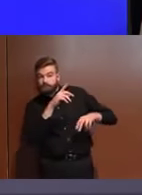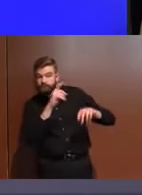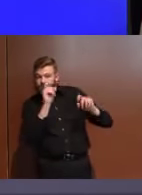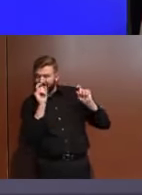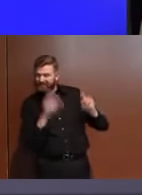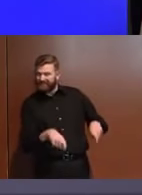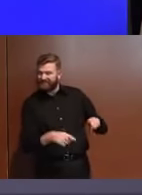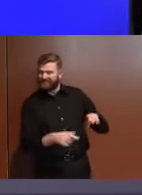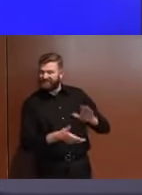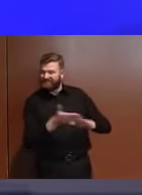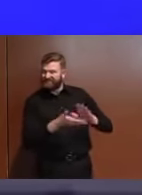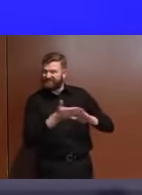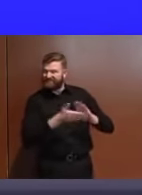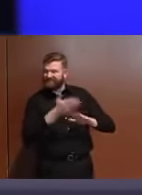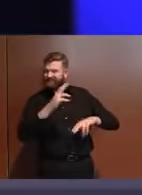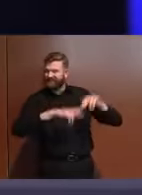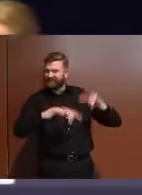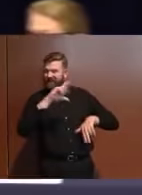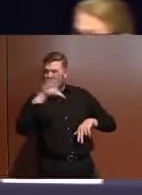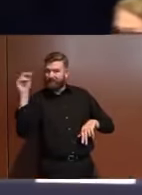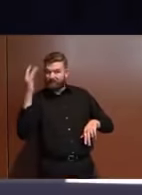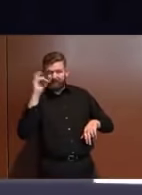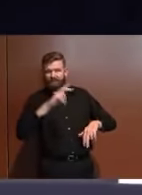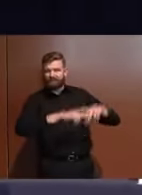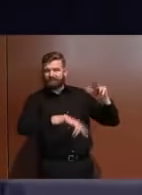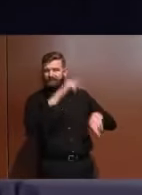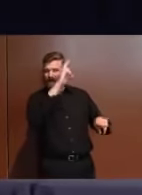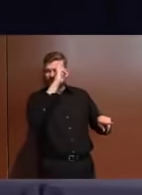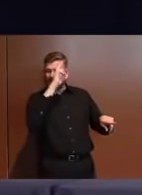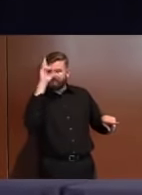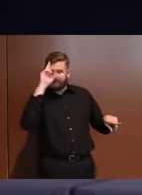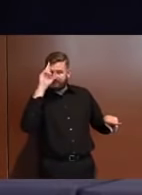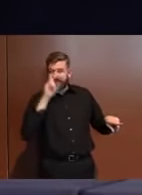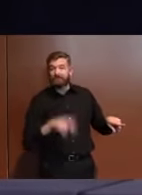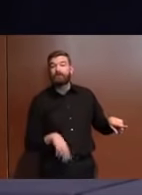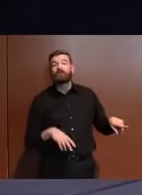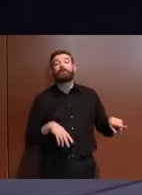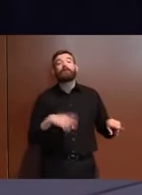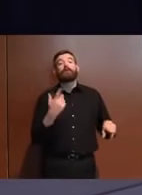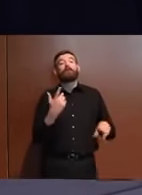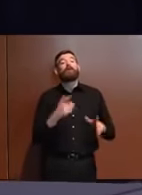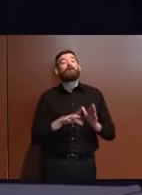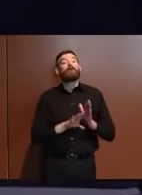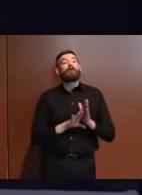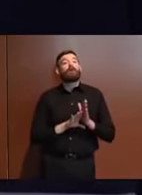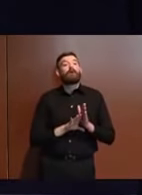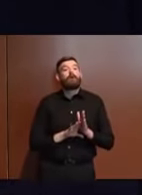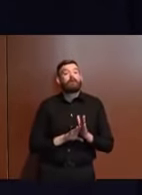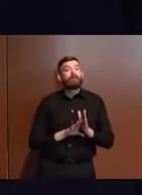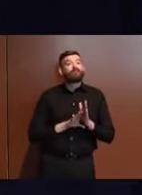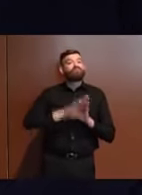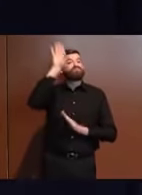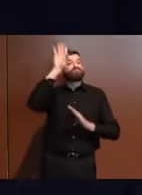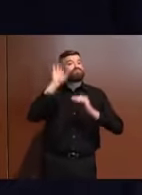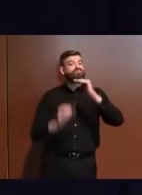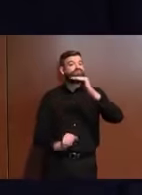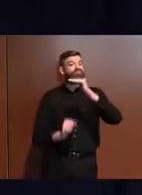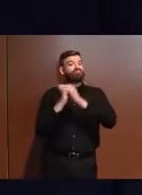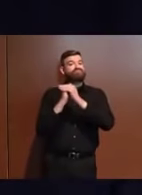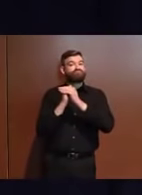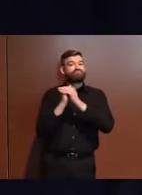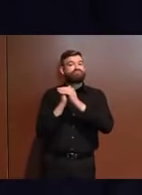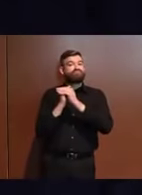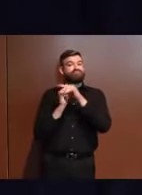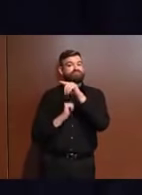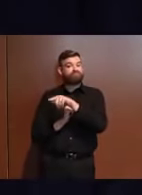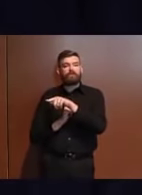this? Yeah, surge and peak are two different things. A surge is when we expect to see an influx at a point in time into the